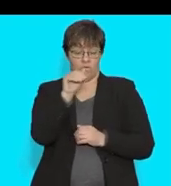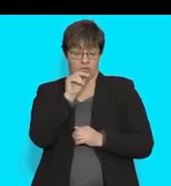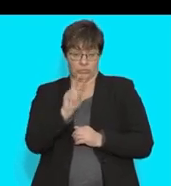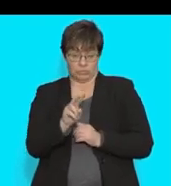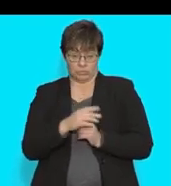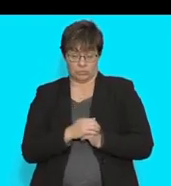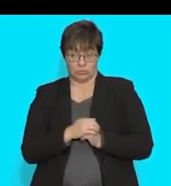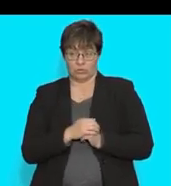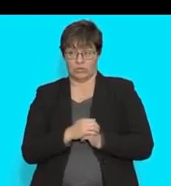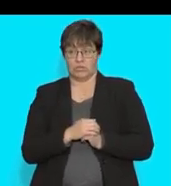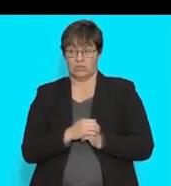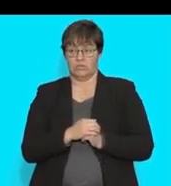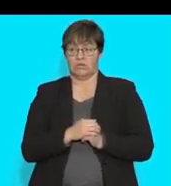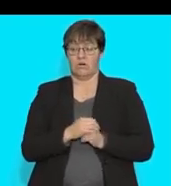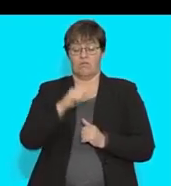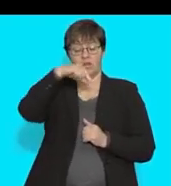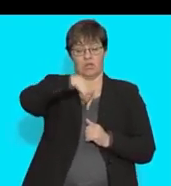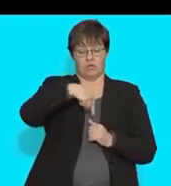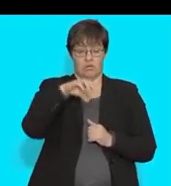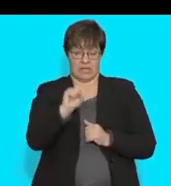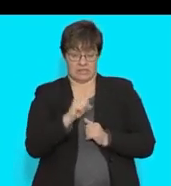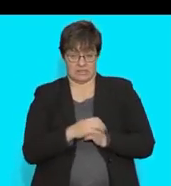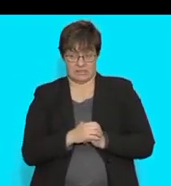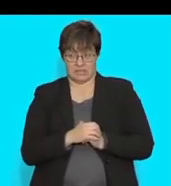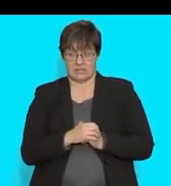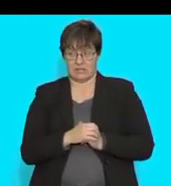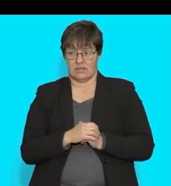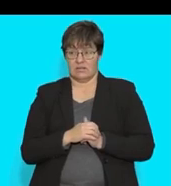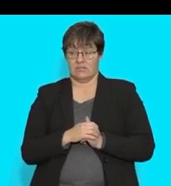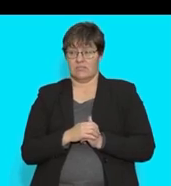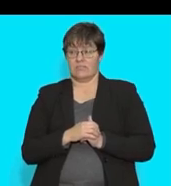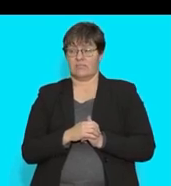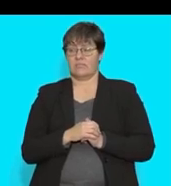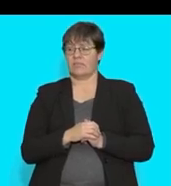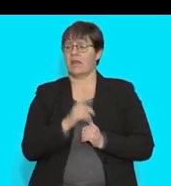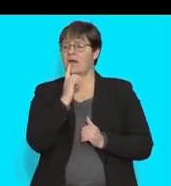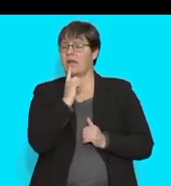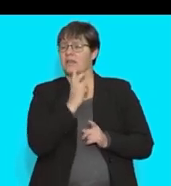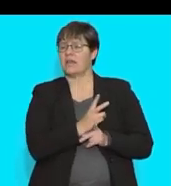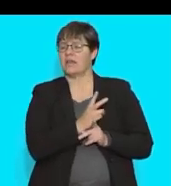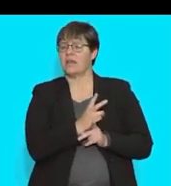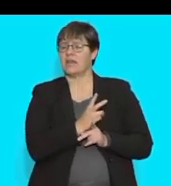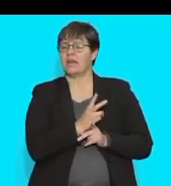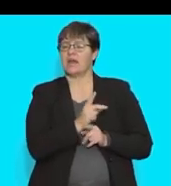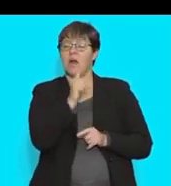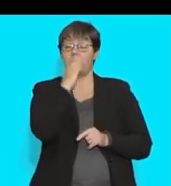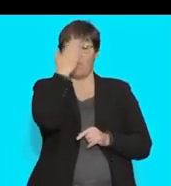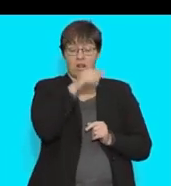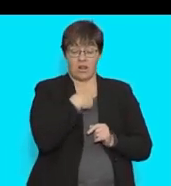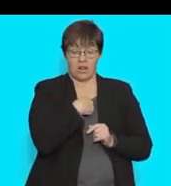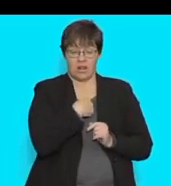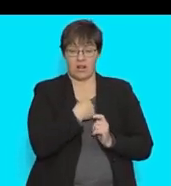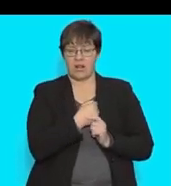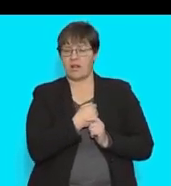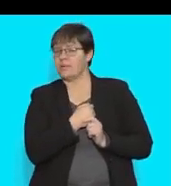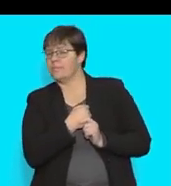1/2 of QS, right? That's the first thing. And then I know also that